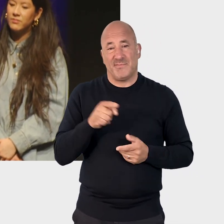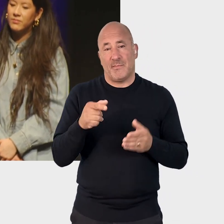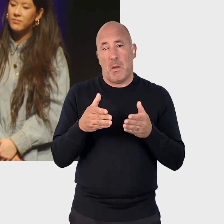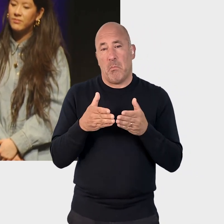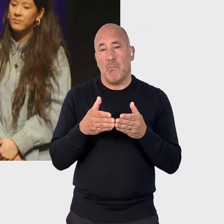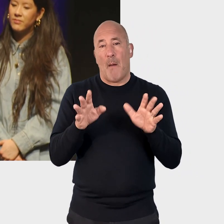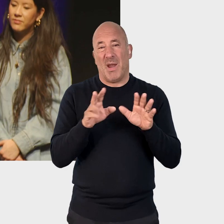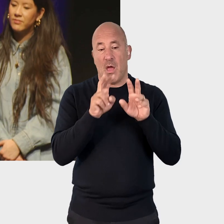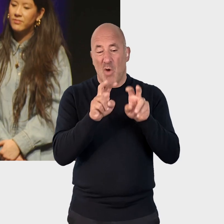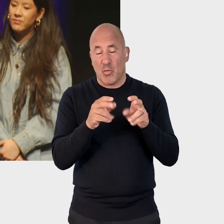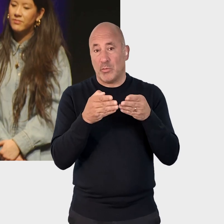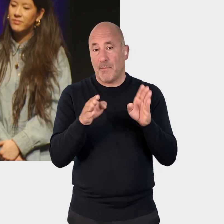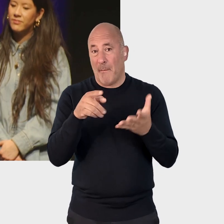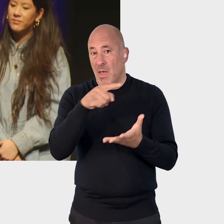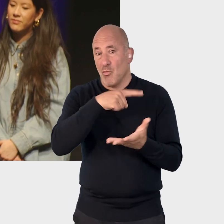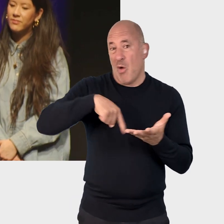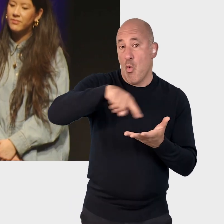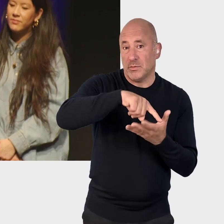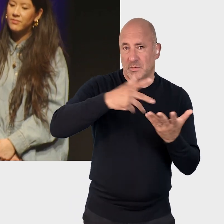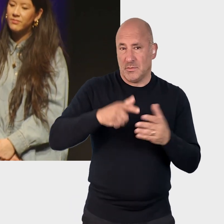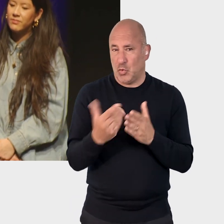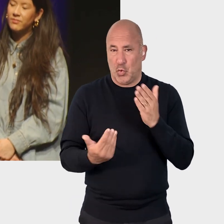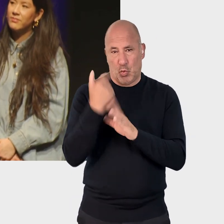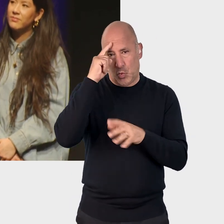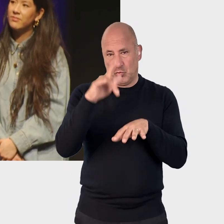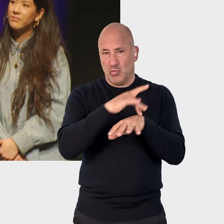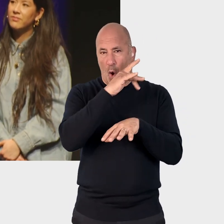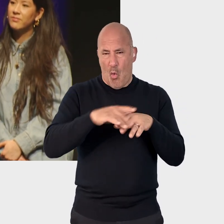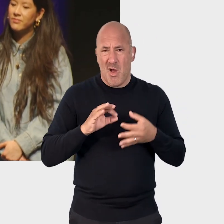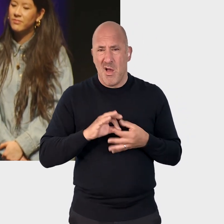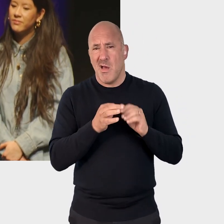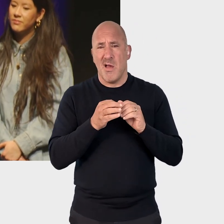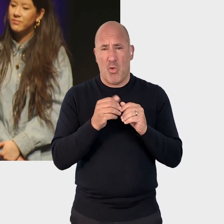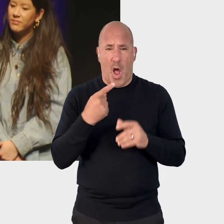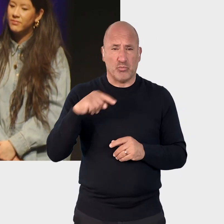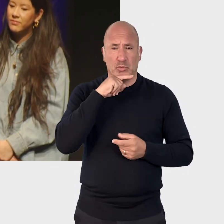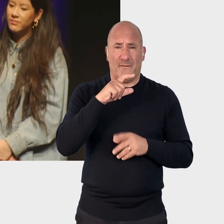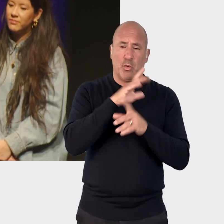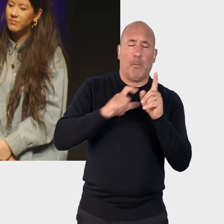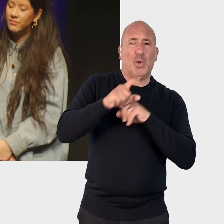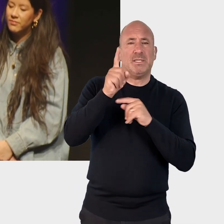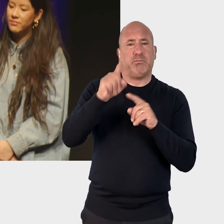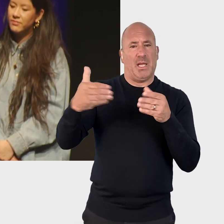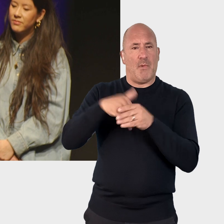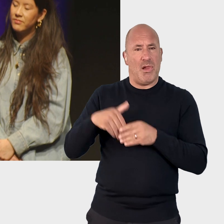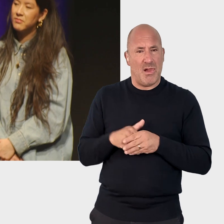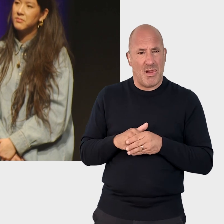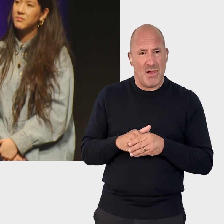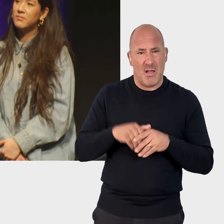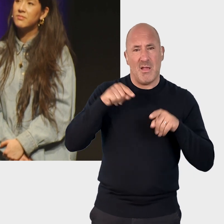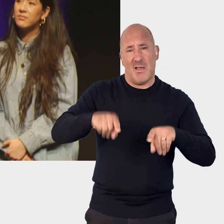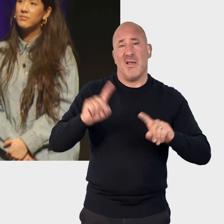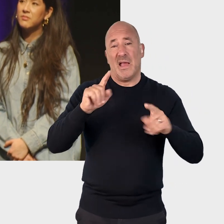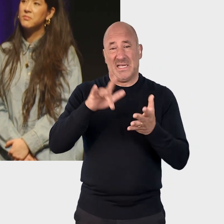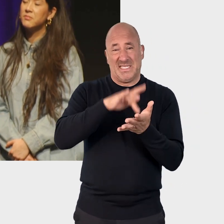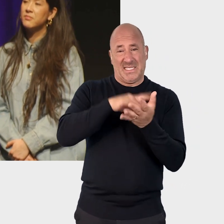start. So we have Public Record, a newly devised show that's been co-created